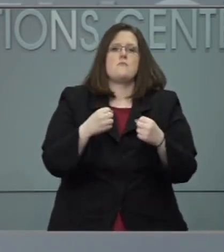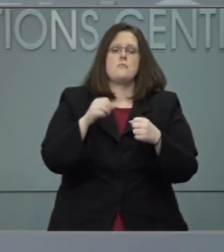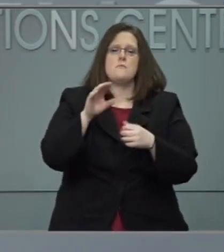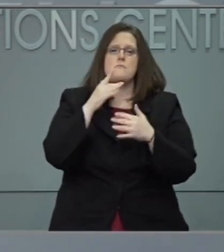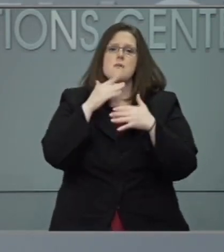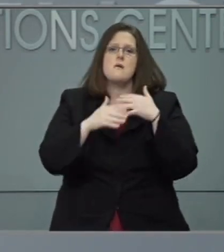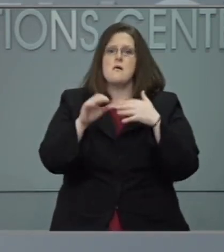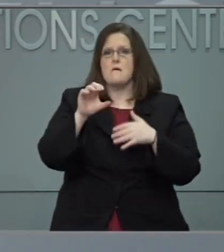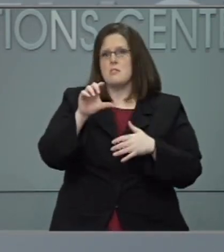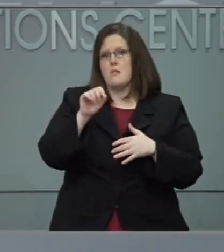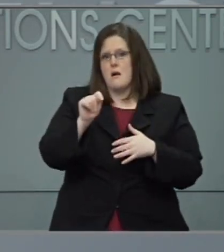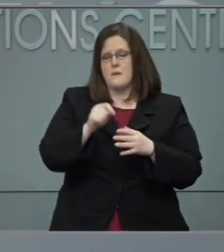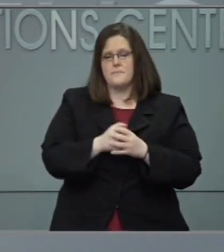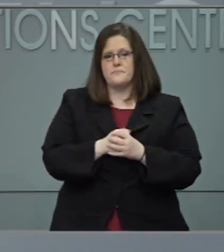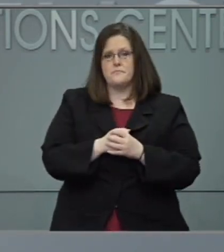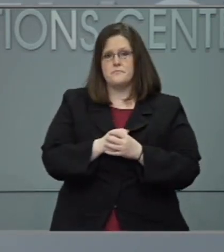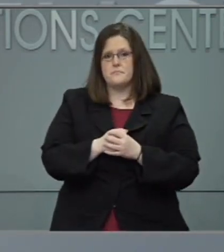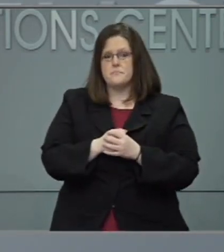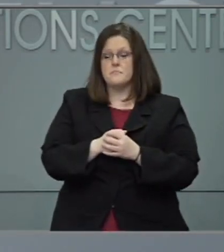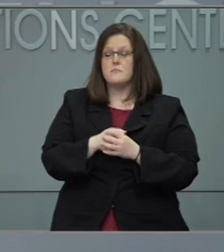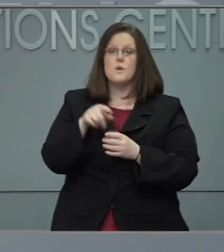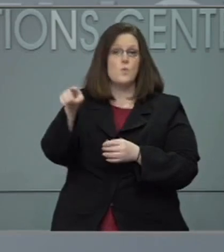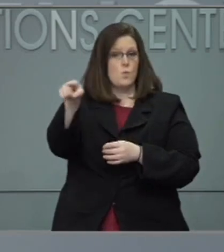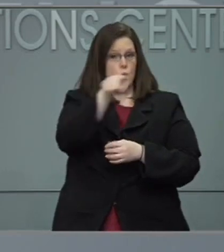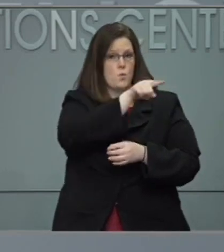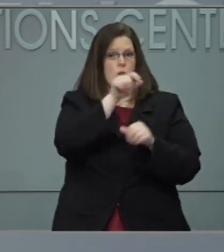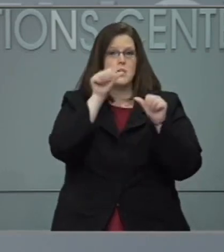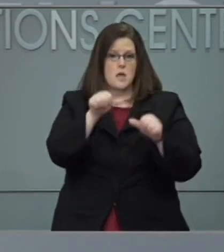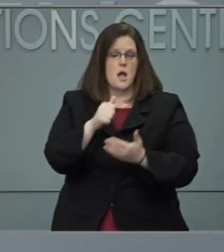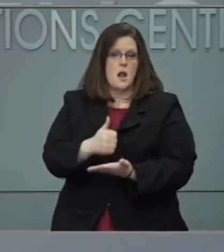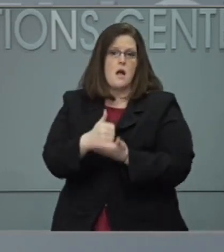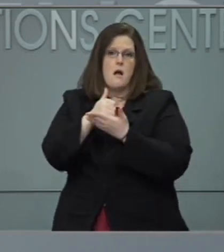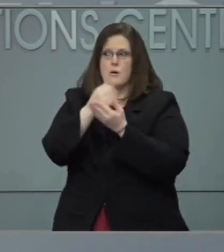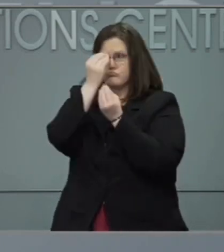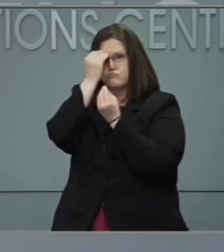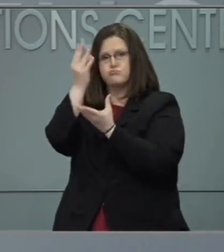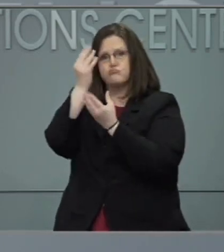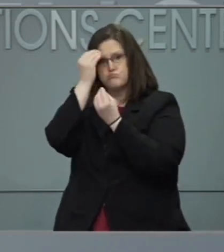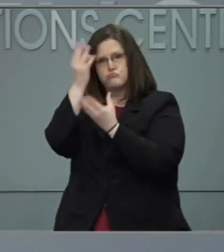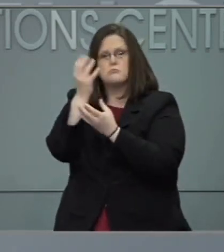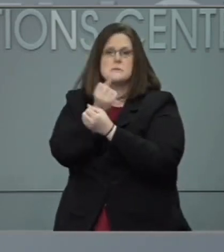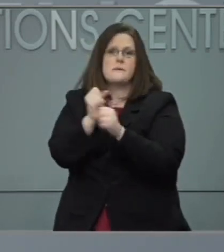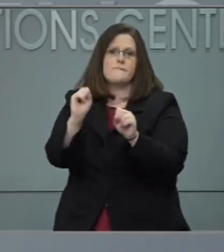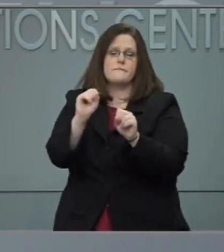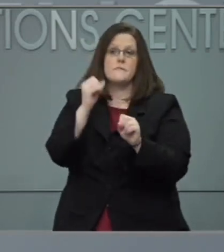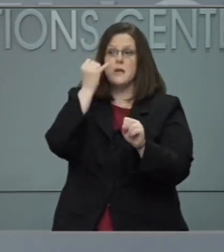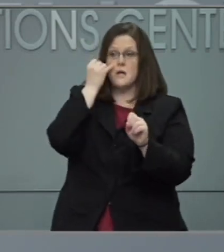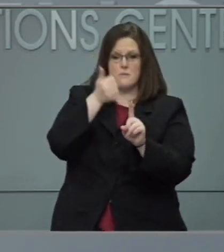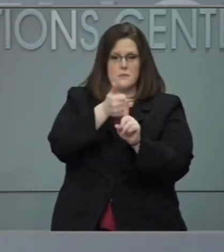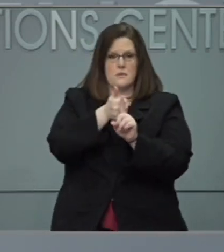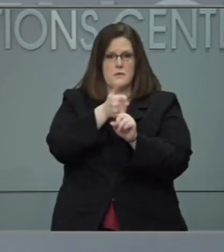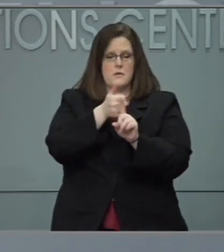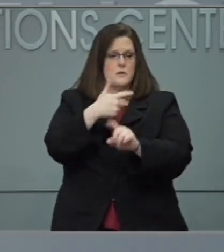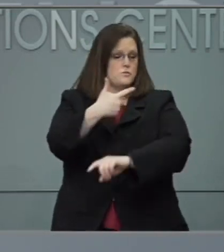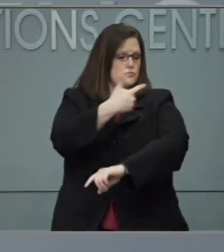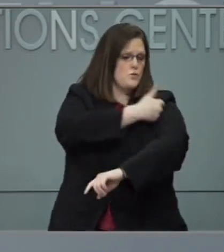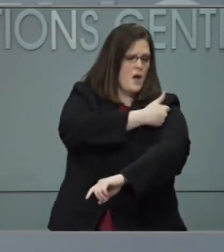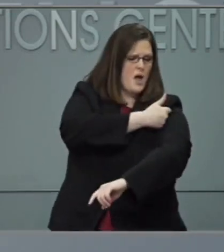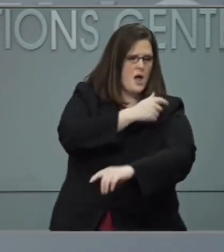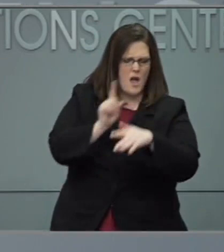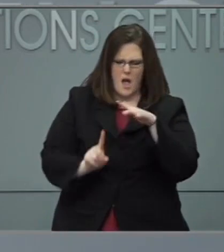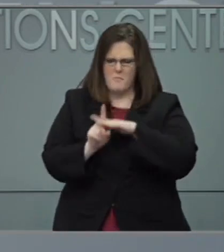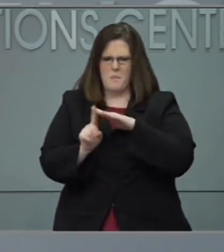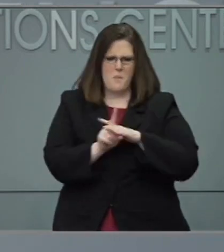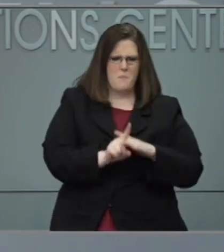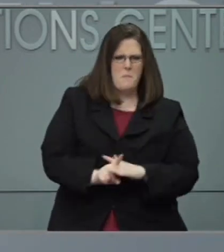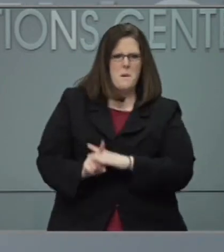closely monitored, and you can play a part in that, promoting their safety. Anyone experiencing possible side effects should report them